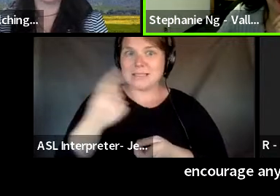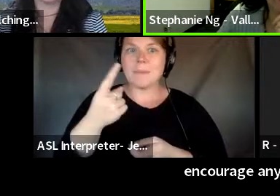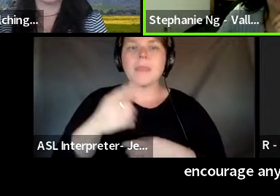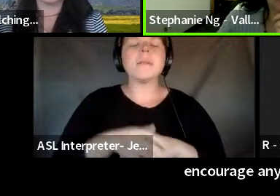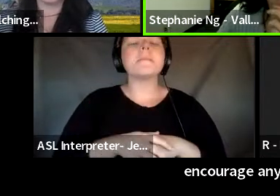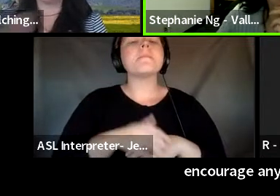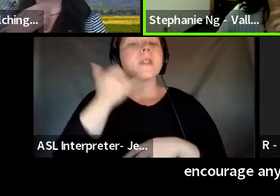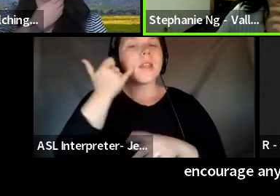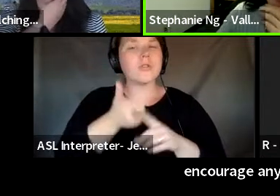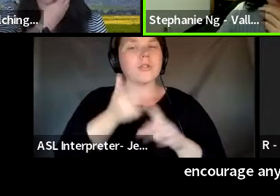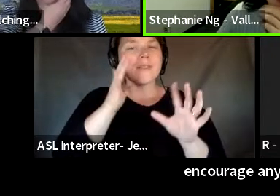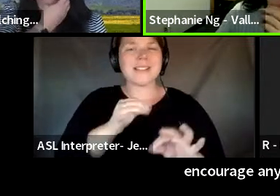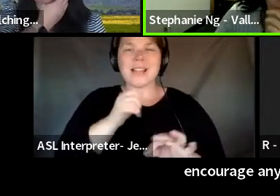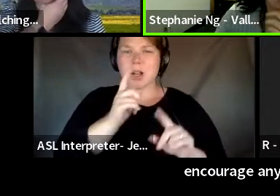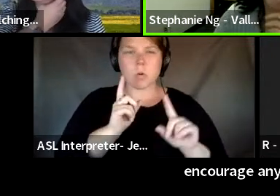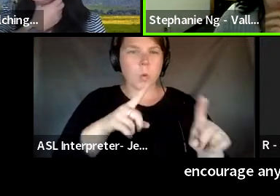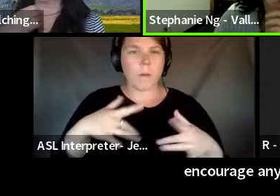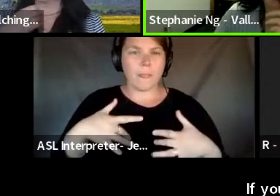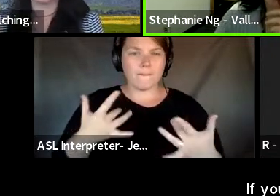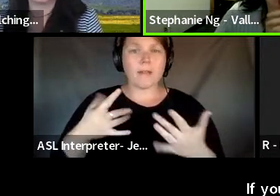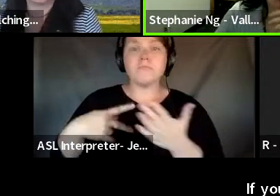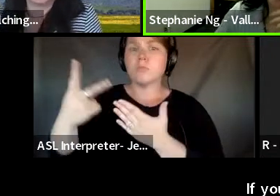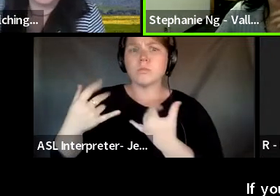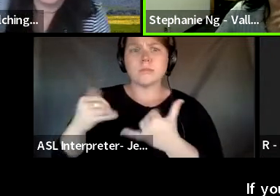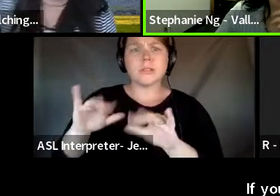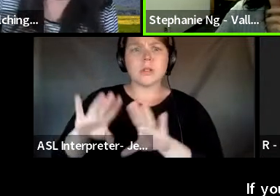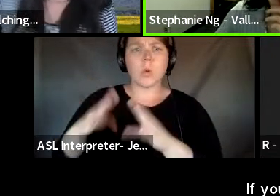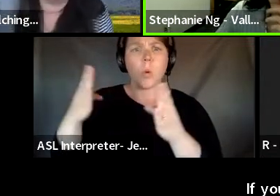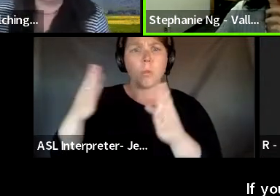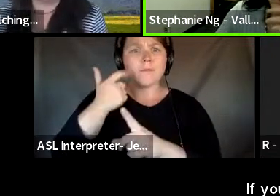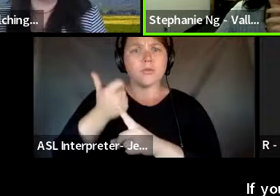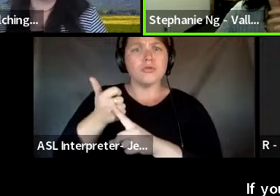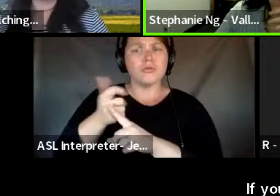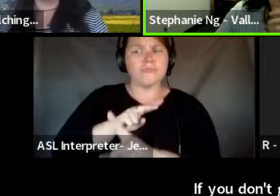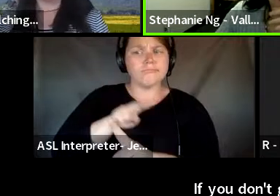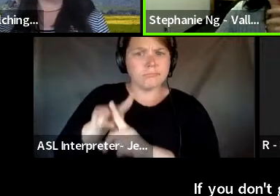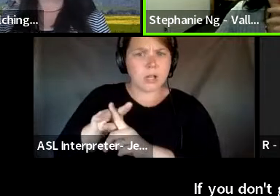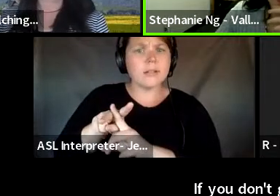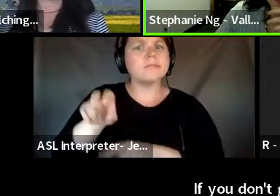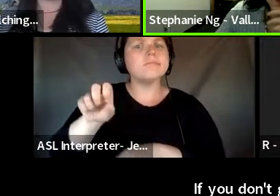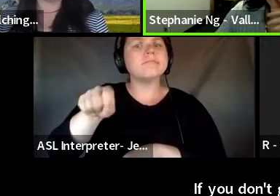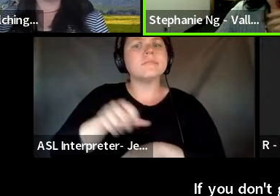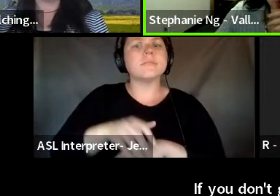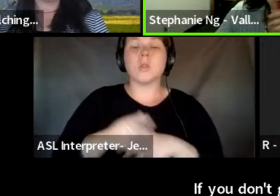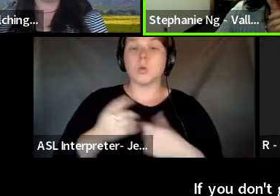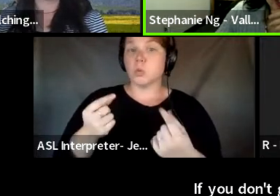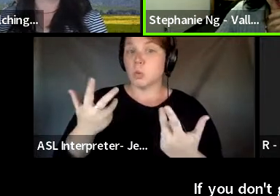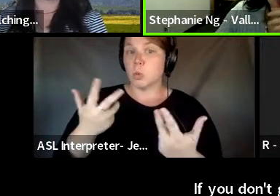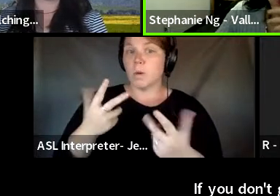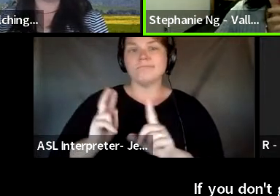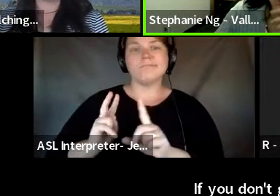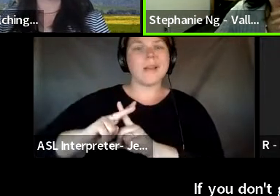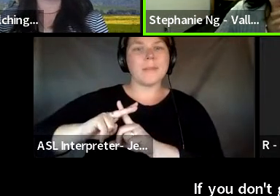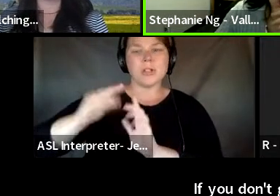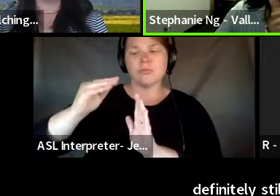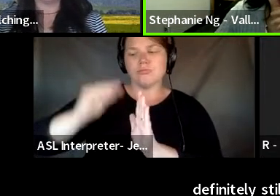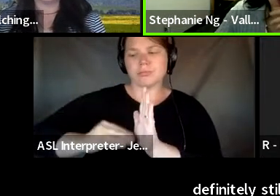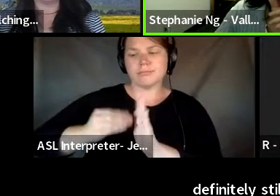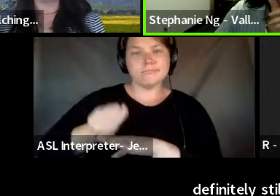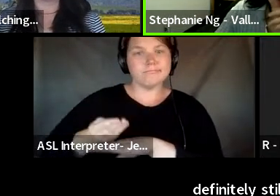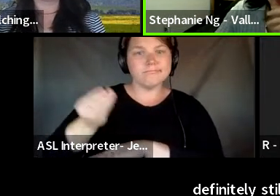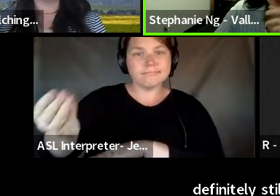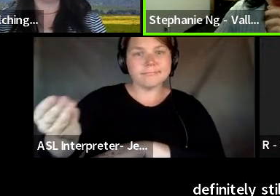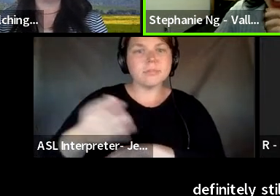go to an event, the program is definitely still open for you to go through. What you'd do is you'd submit an application to us. You'd go to the